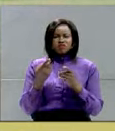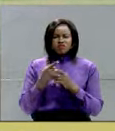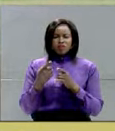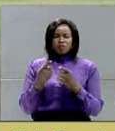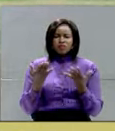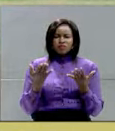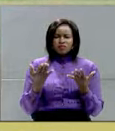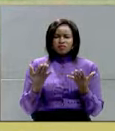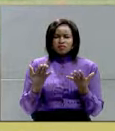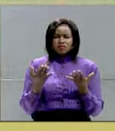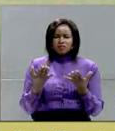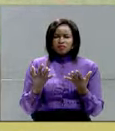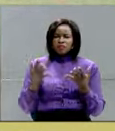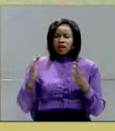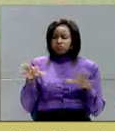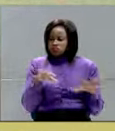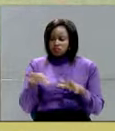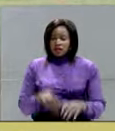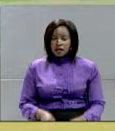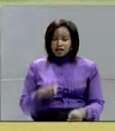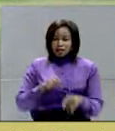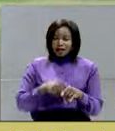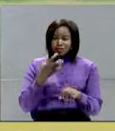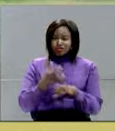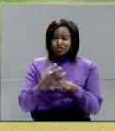from the waves and the... When the stone is crack,